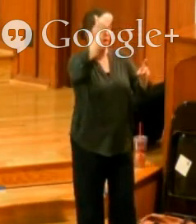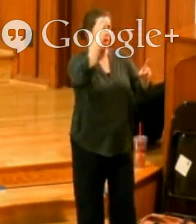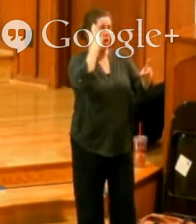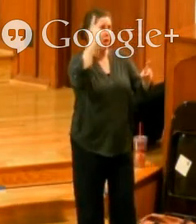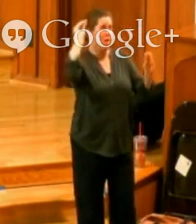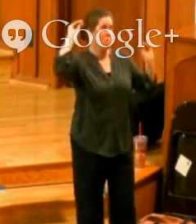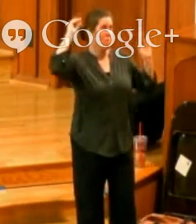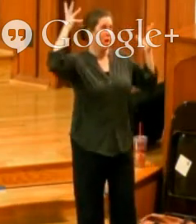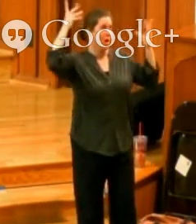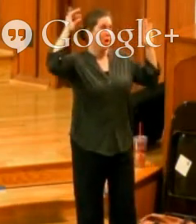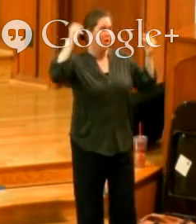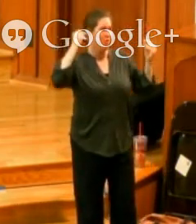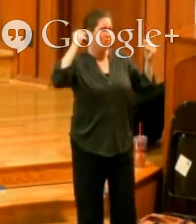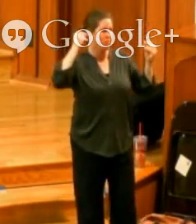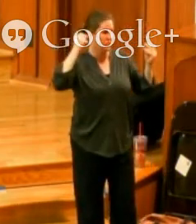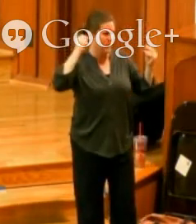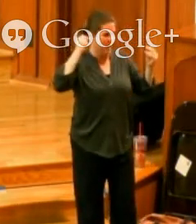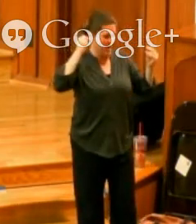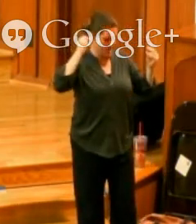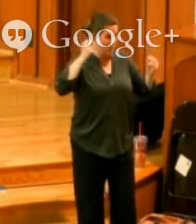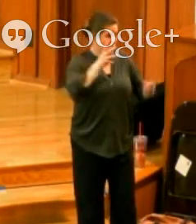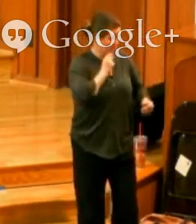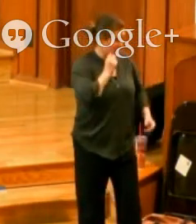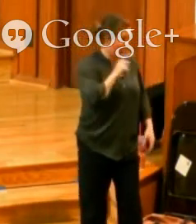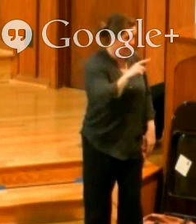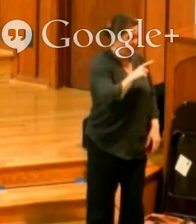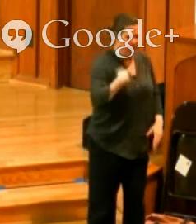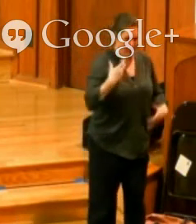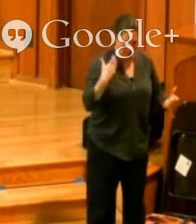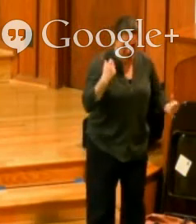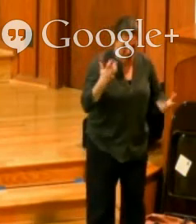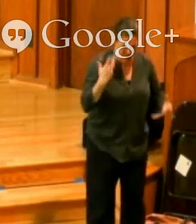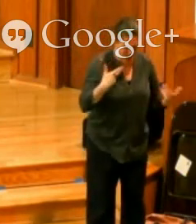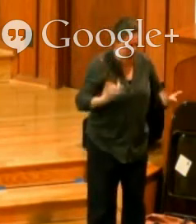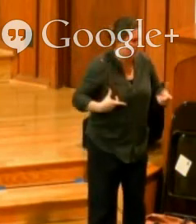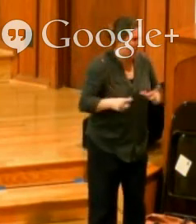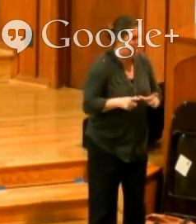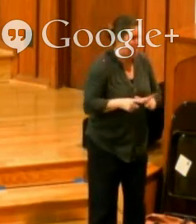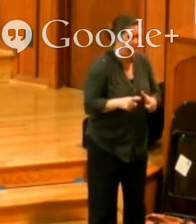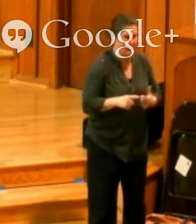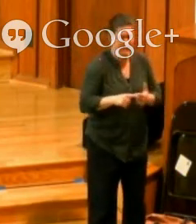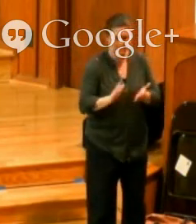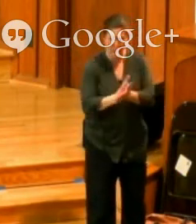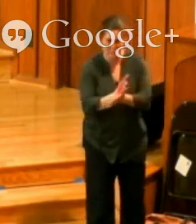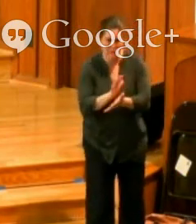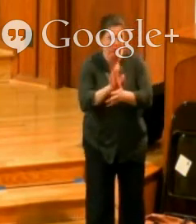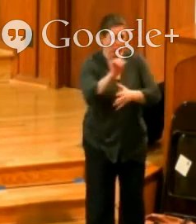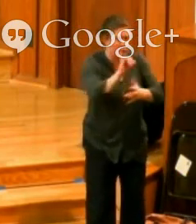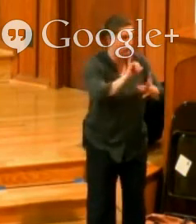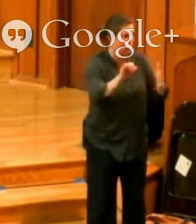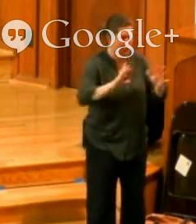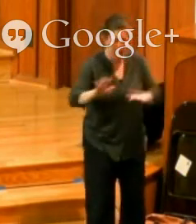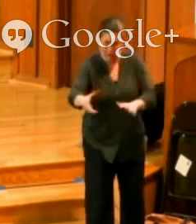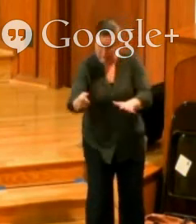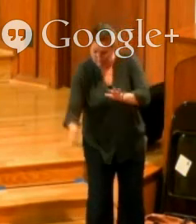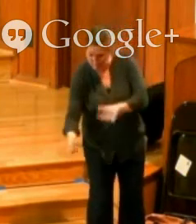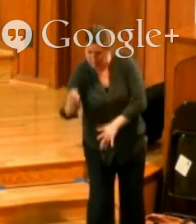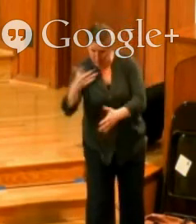find your registration and your insurance and your license, and the knocks on the window. And, hi, officer,